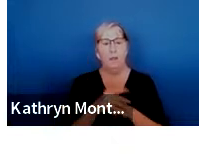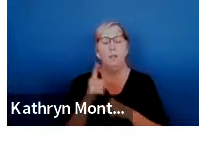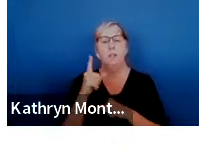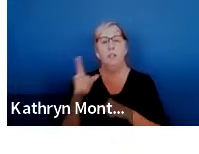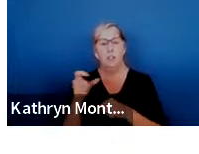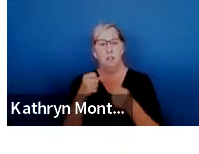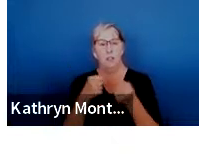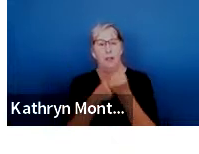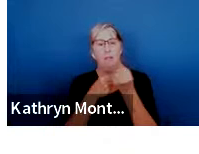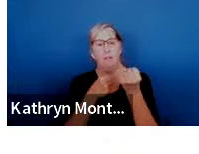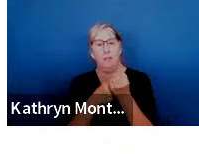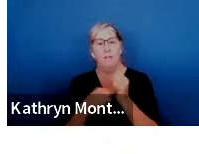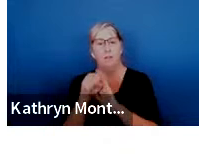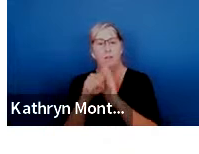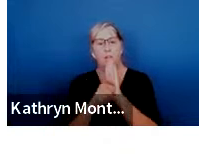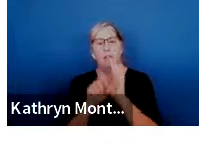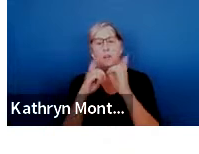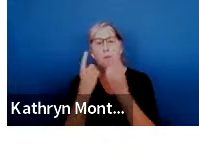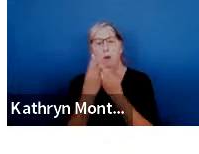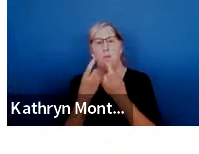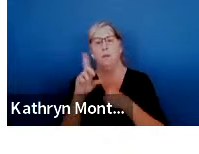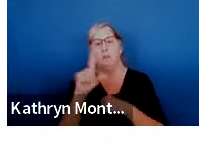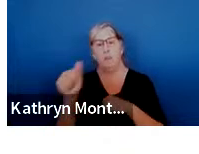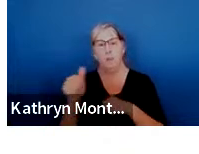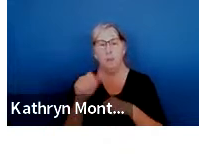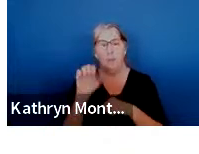Disabilities, and Shay Robertson,